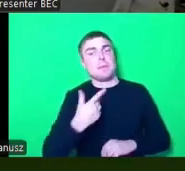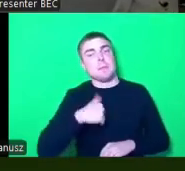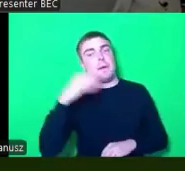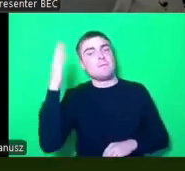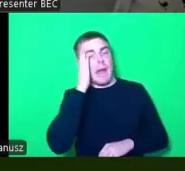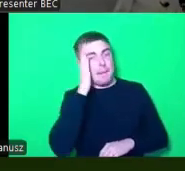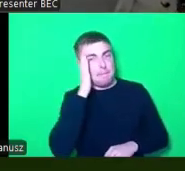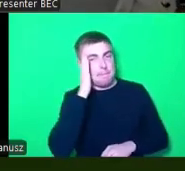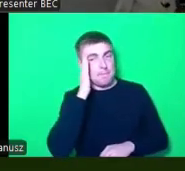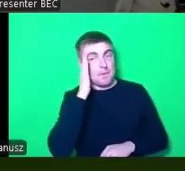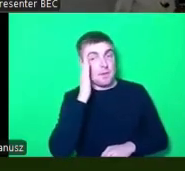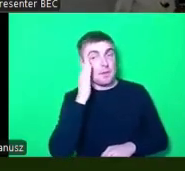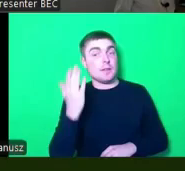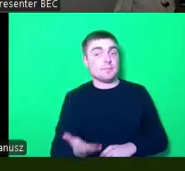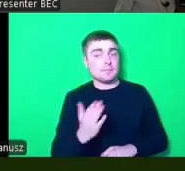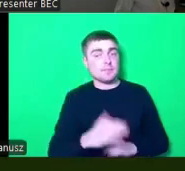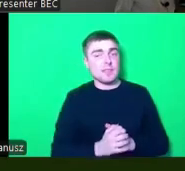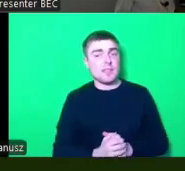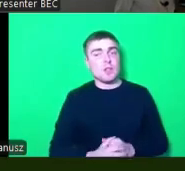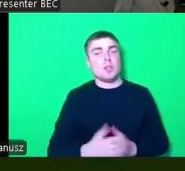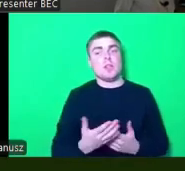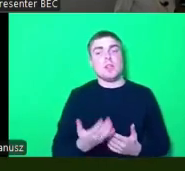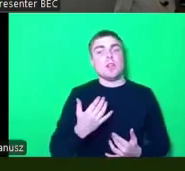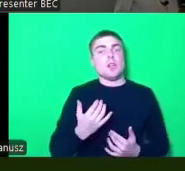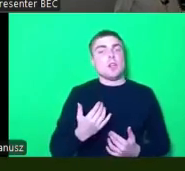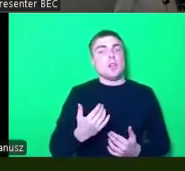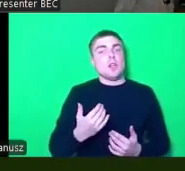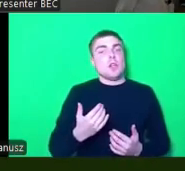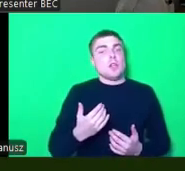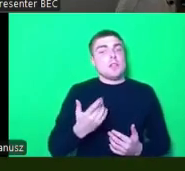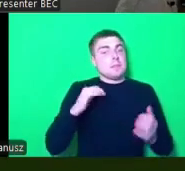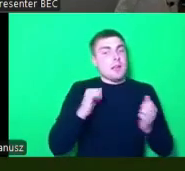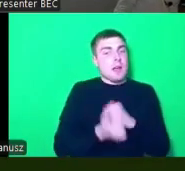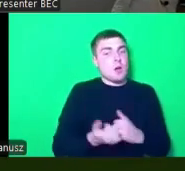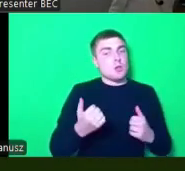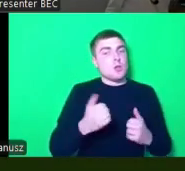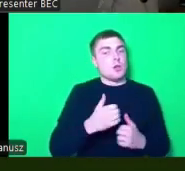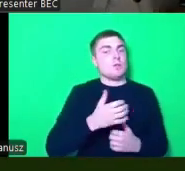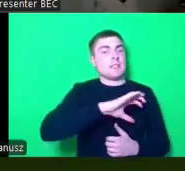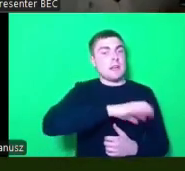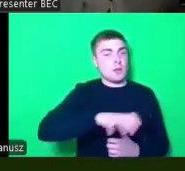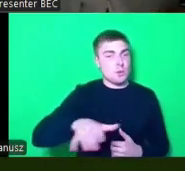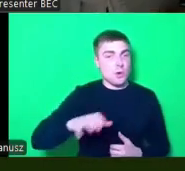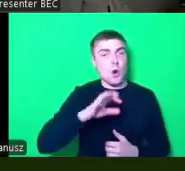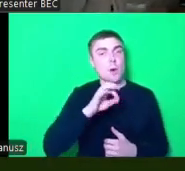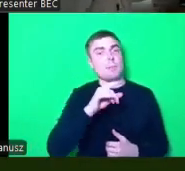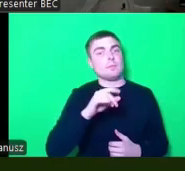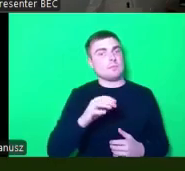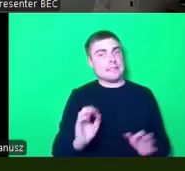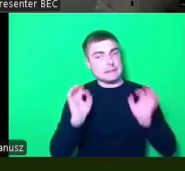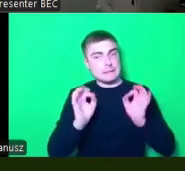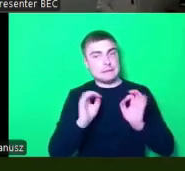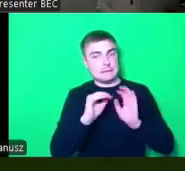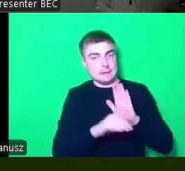the optima of tree species are shifting. I have that in my course since more than 25 years, that spruce